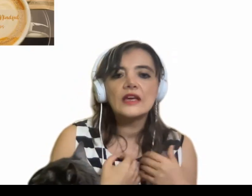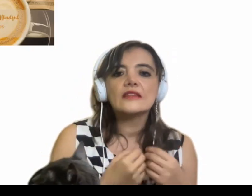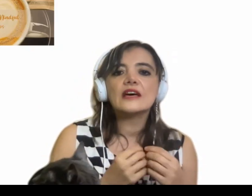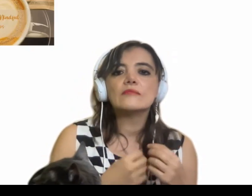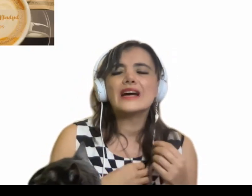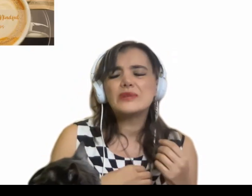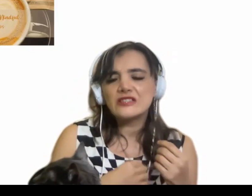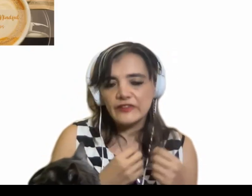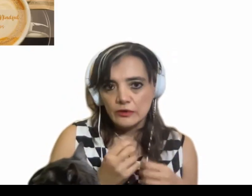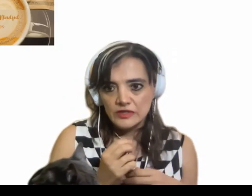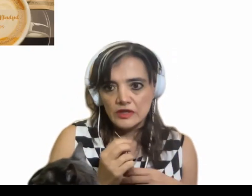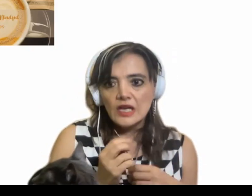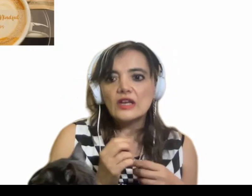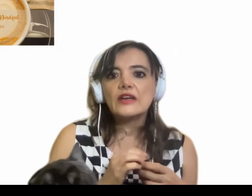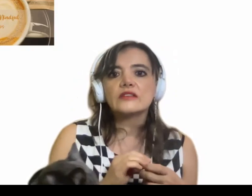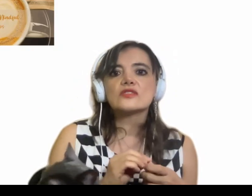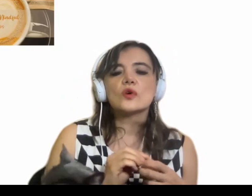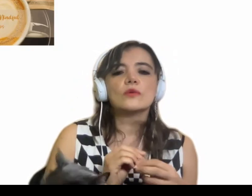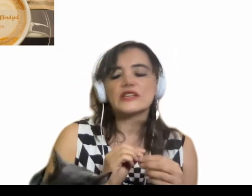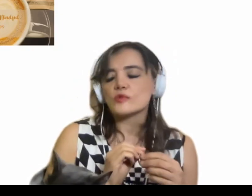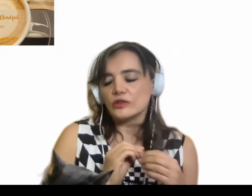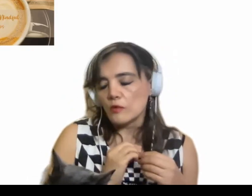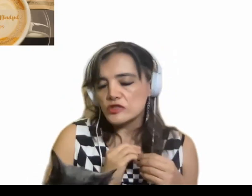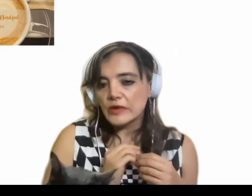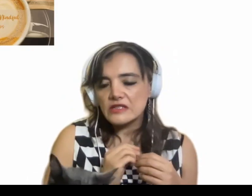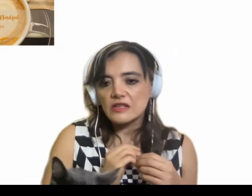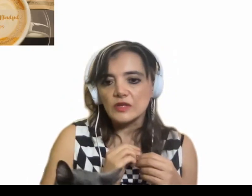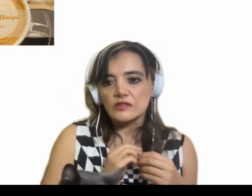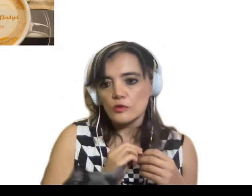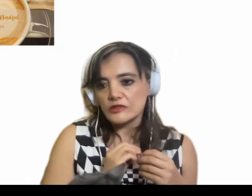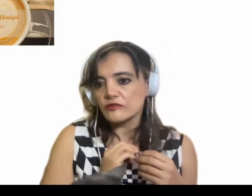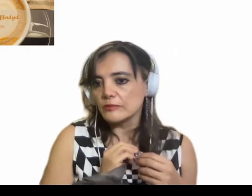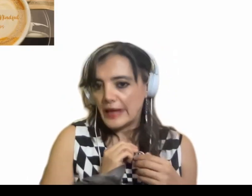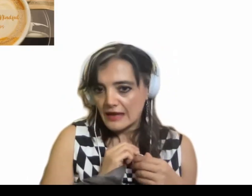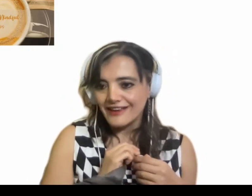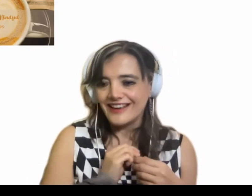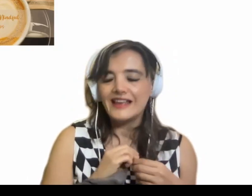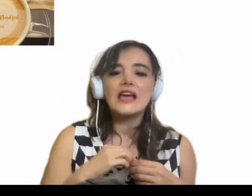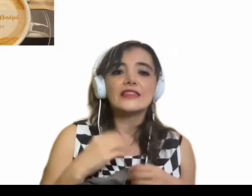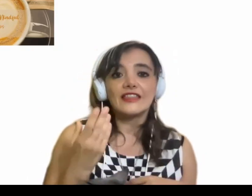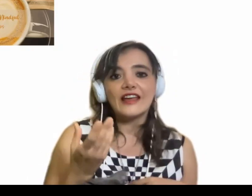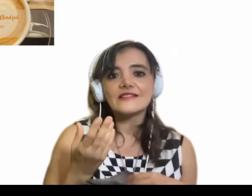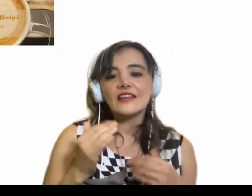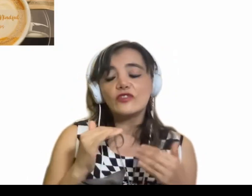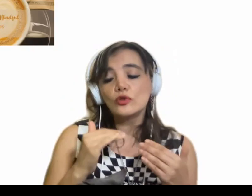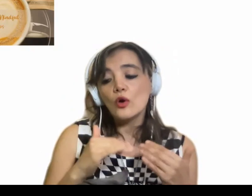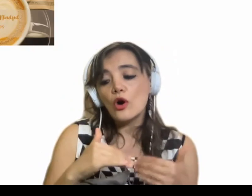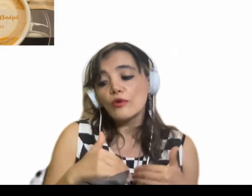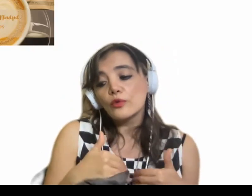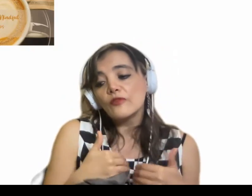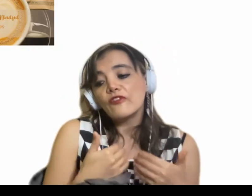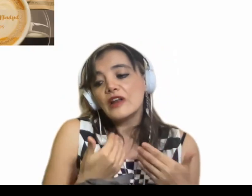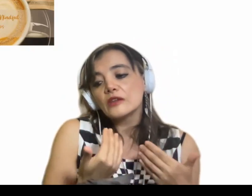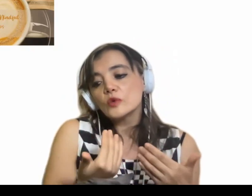body that might be difficult. And so that's why you don't want to meditate, because you don't want to feel bad. The thing is that if you don't